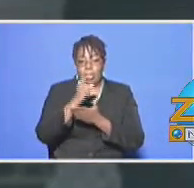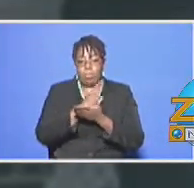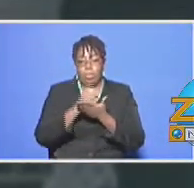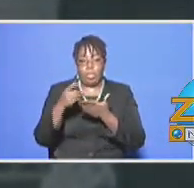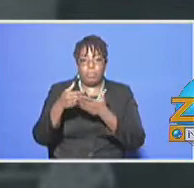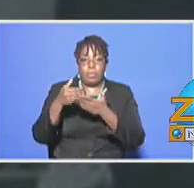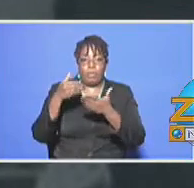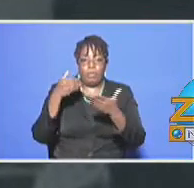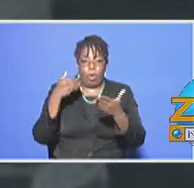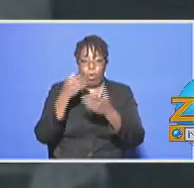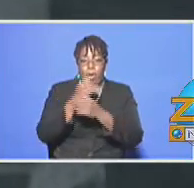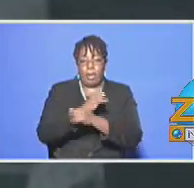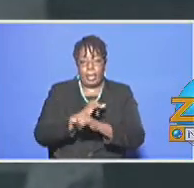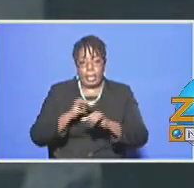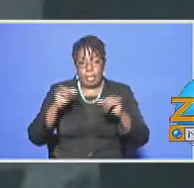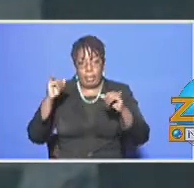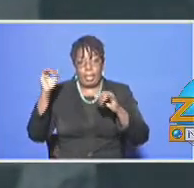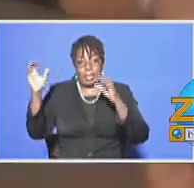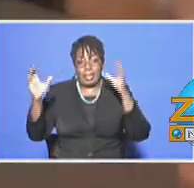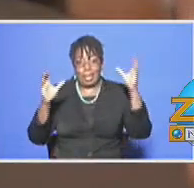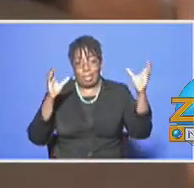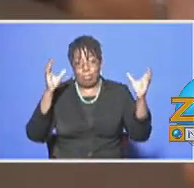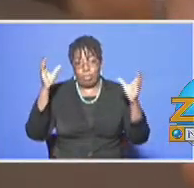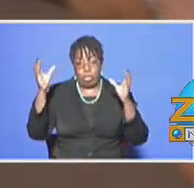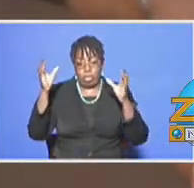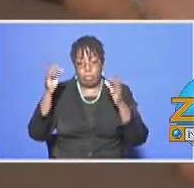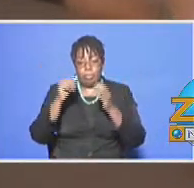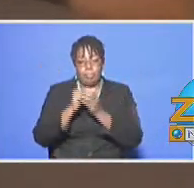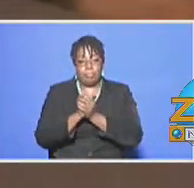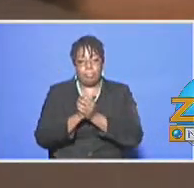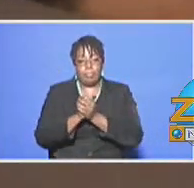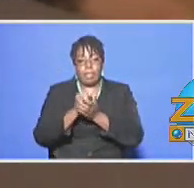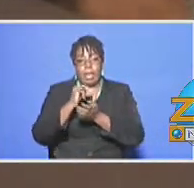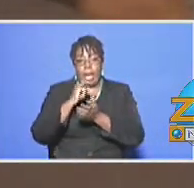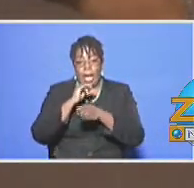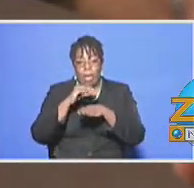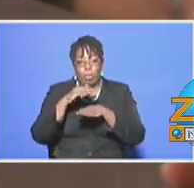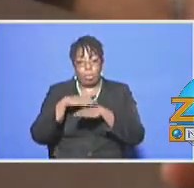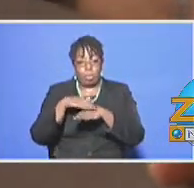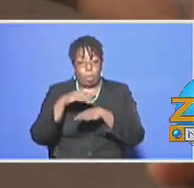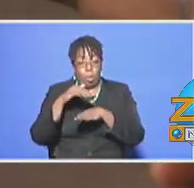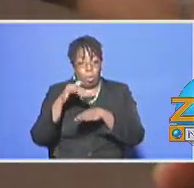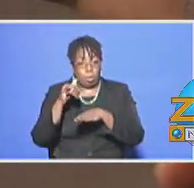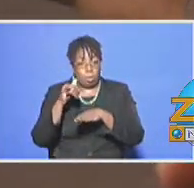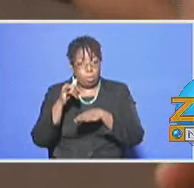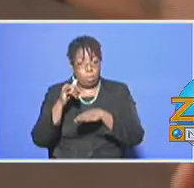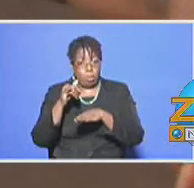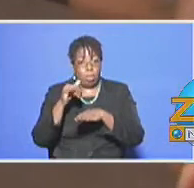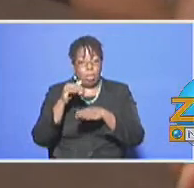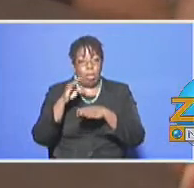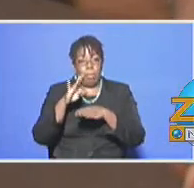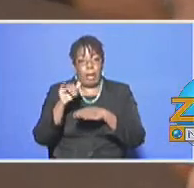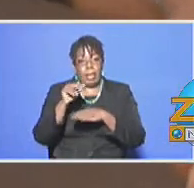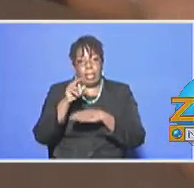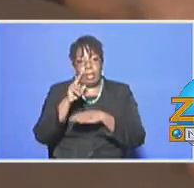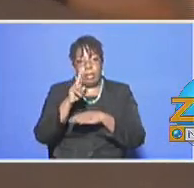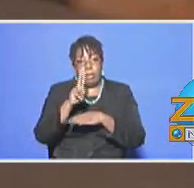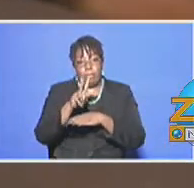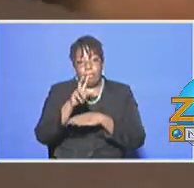before the independence celebrations, I was called by the then